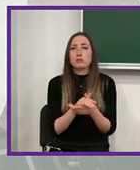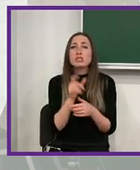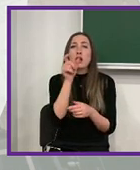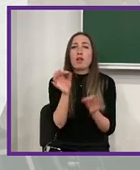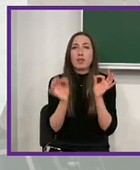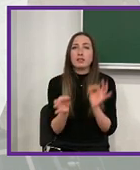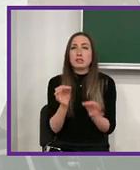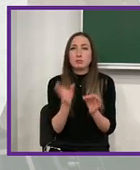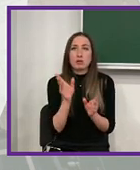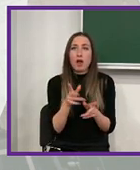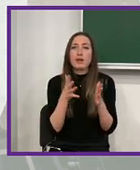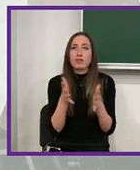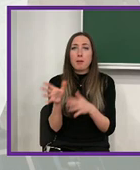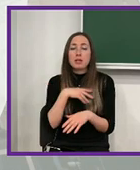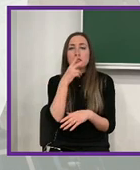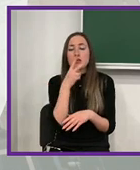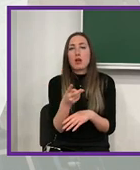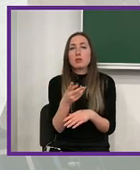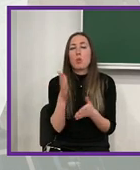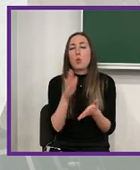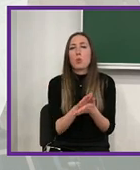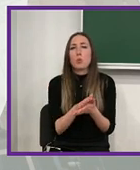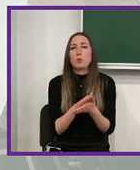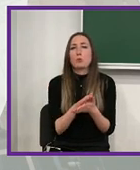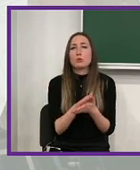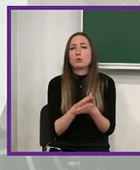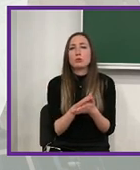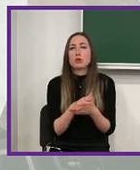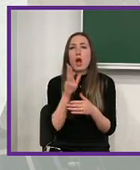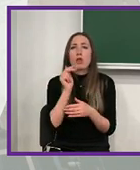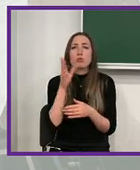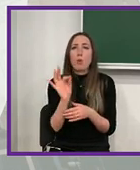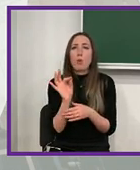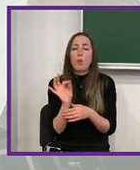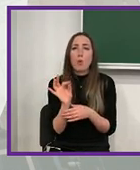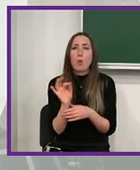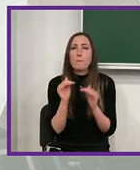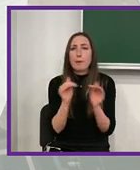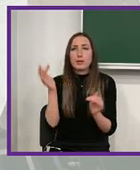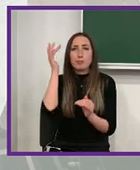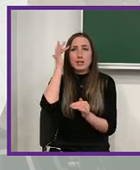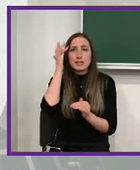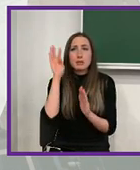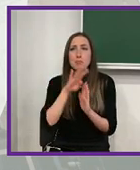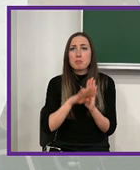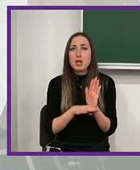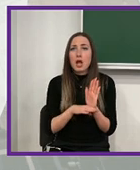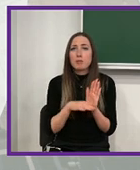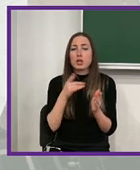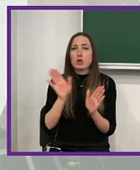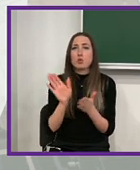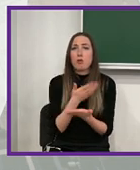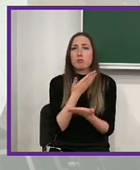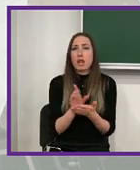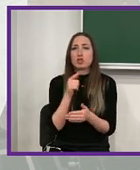UNGPs, they kind of differentiate between three different groups of stakeholders. So you've got those rights holders, which I would say you can easily